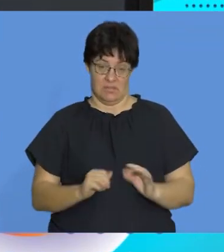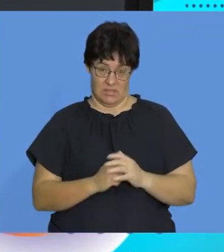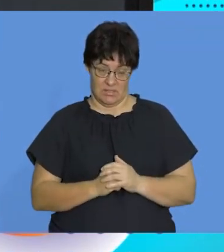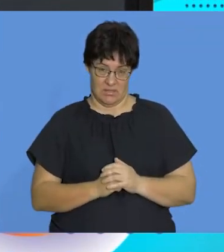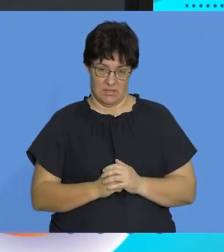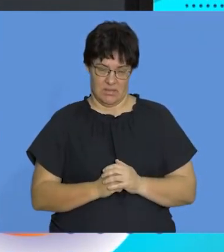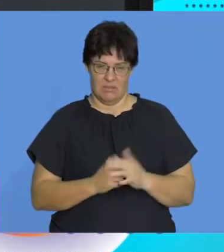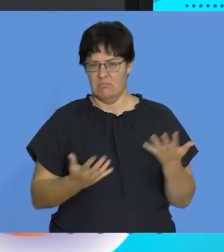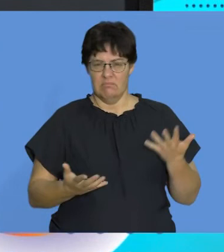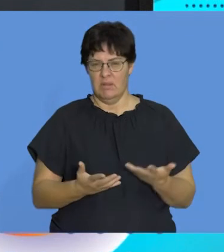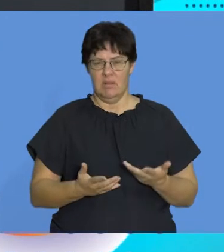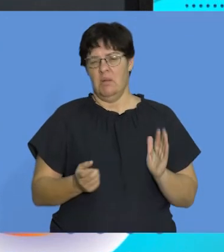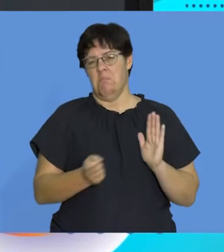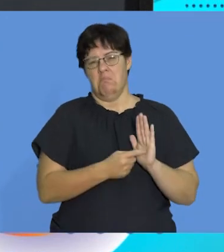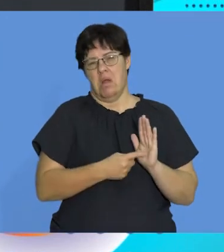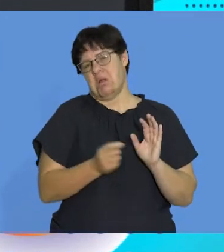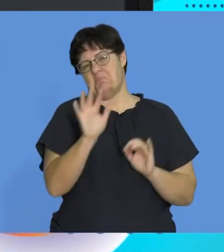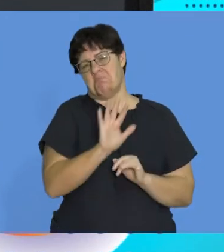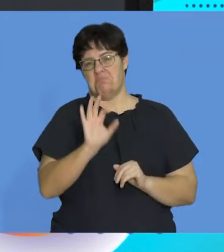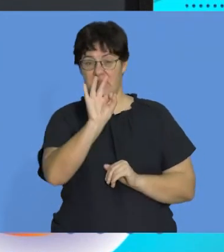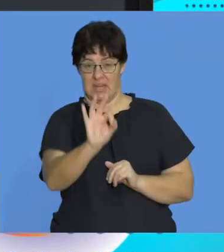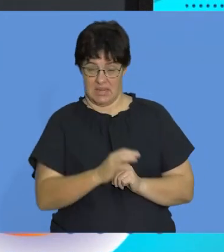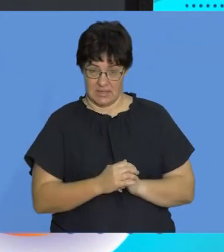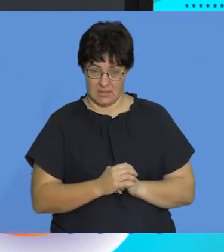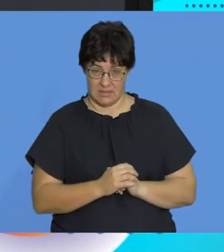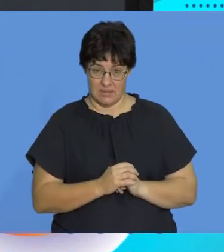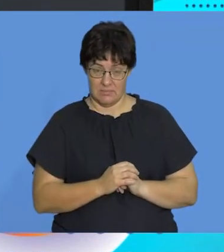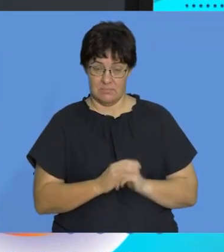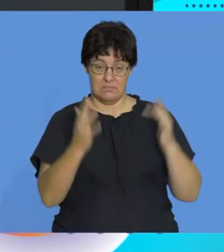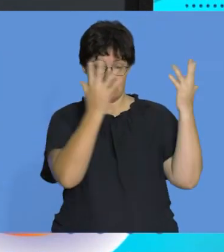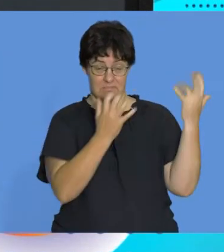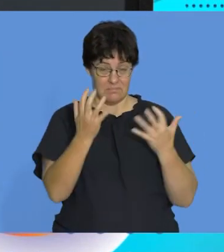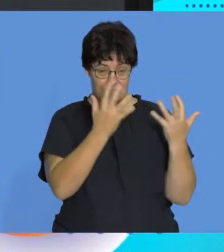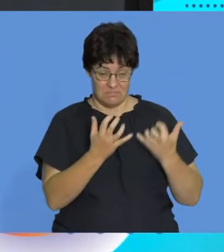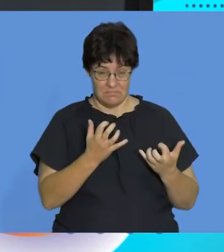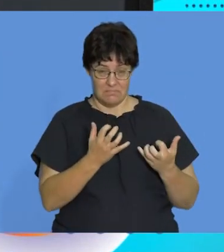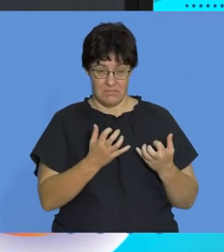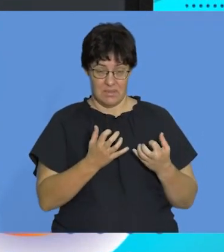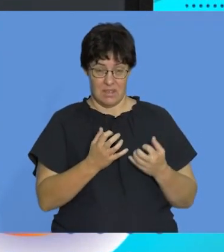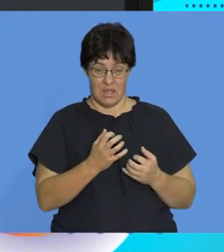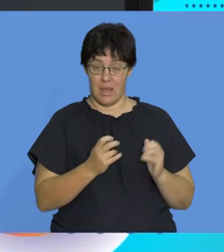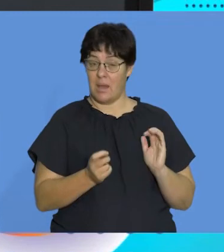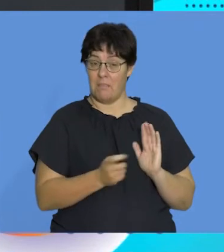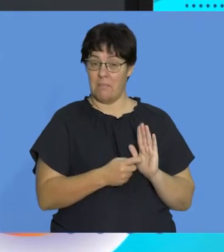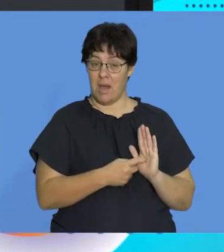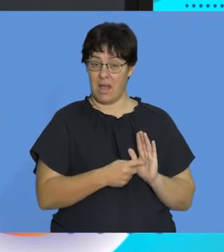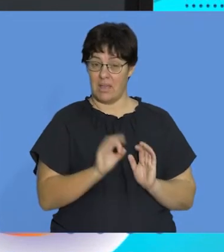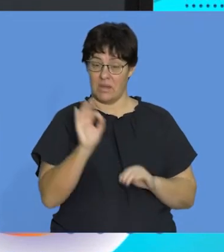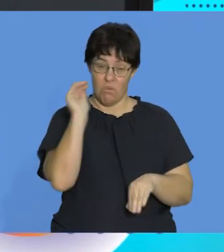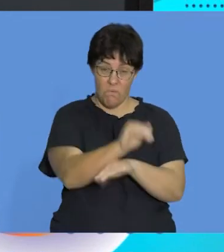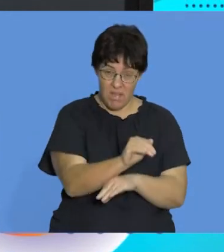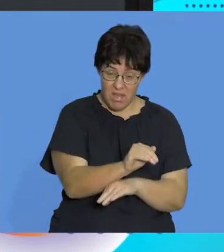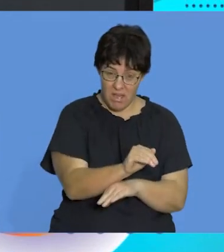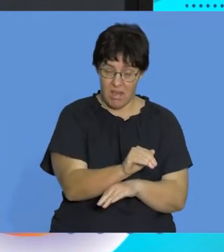be usually a 3-mark kind of a problem. But if a calculation question has more than 3 marks, it may be an indication